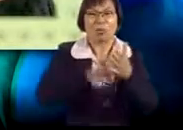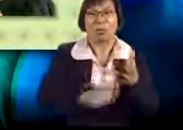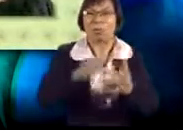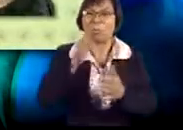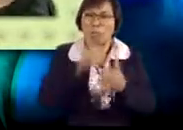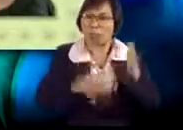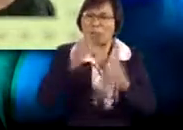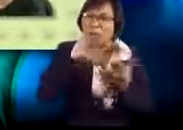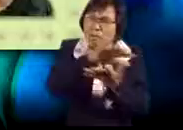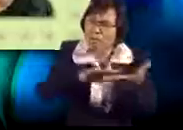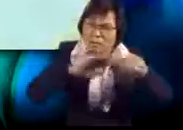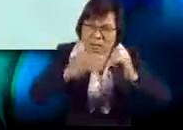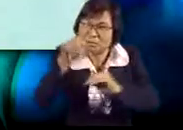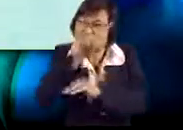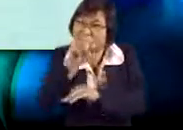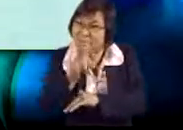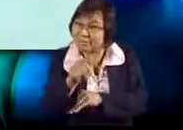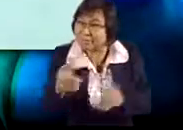What are mixed numbers?